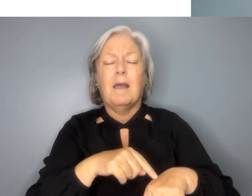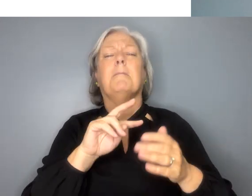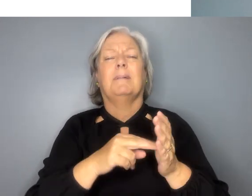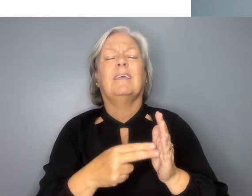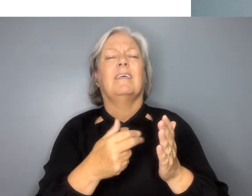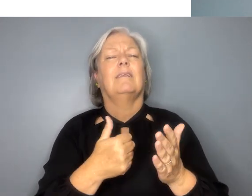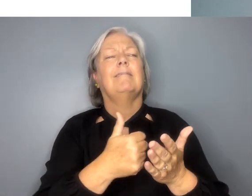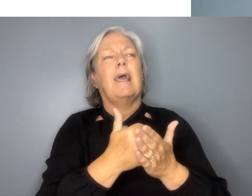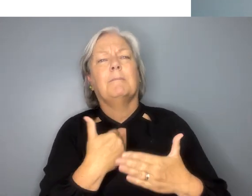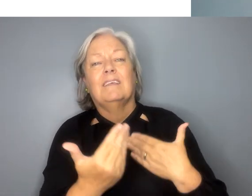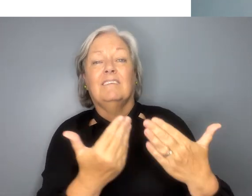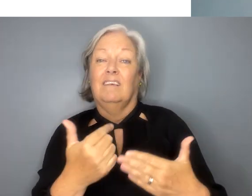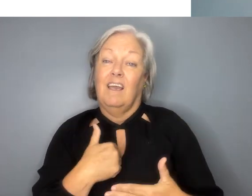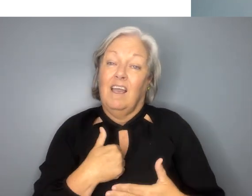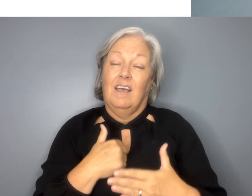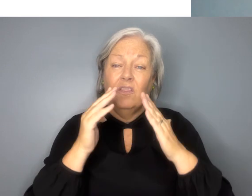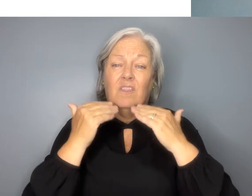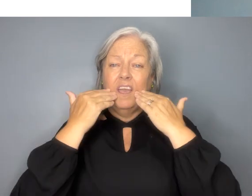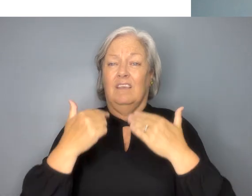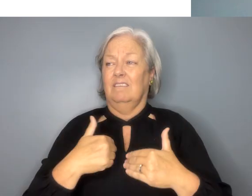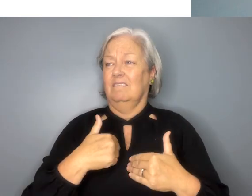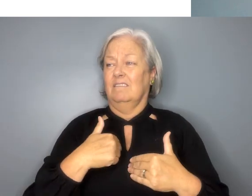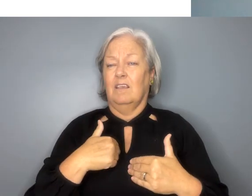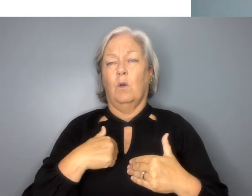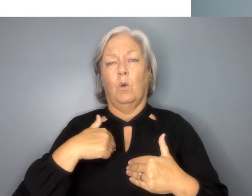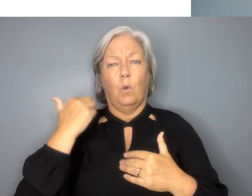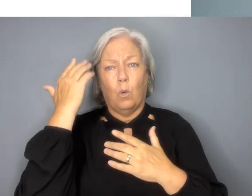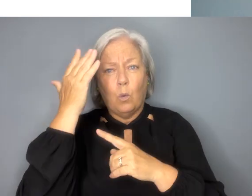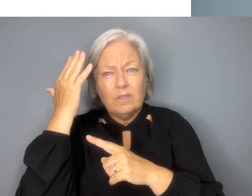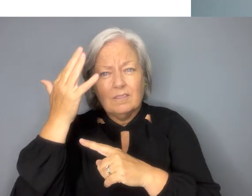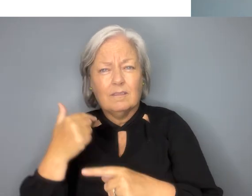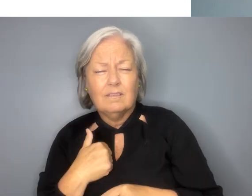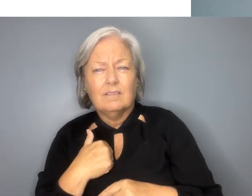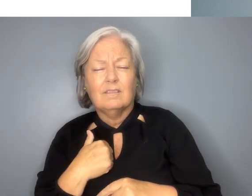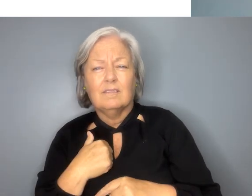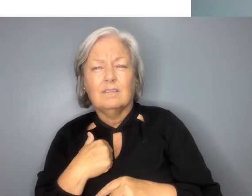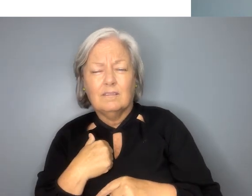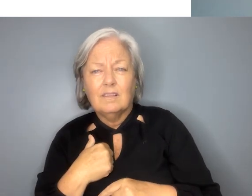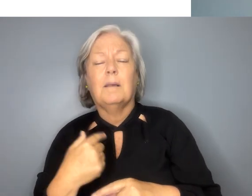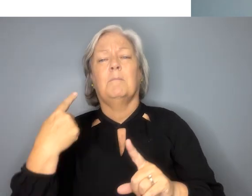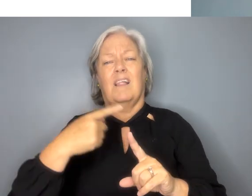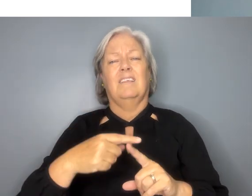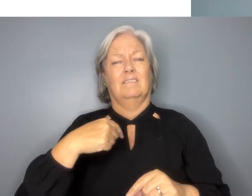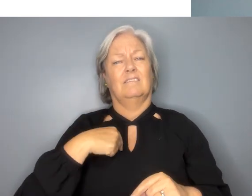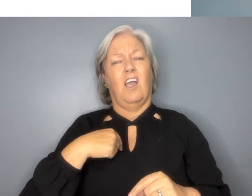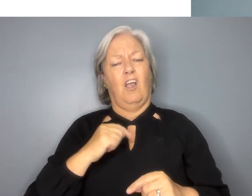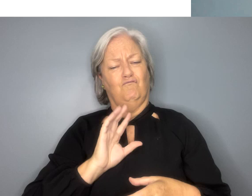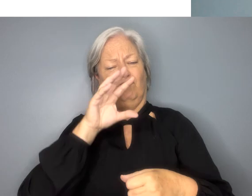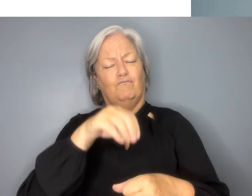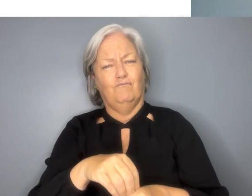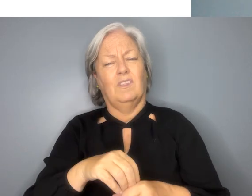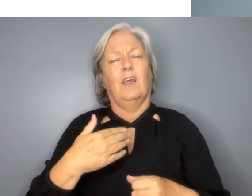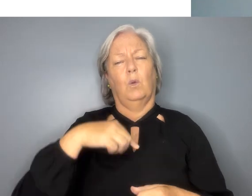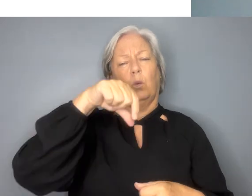to find again. So I'm very grateful that as somebody who is autistic and that I am also queer,